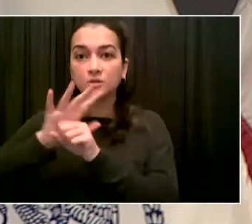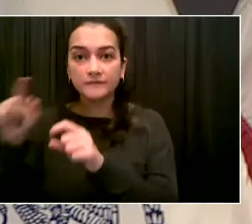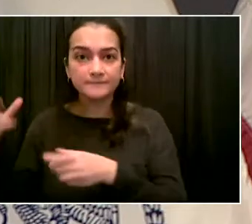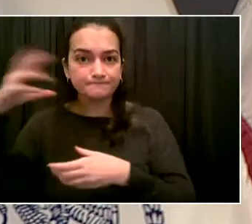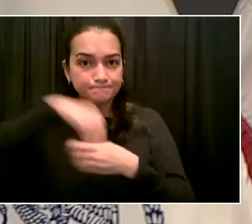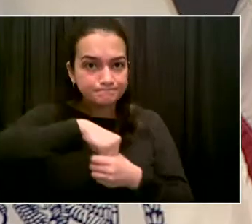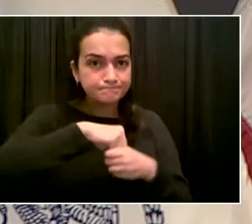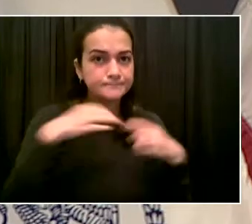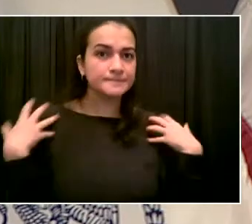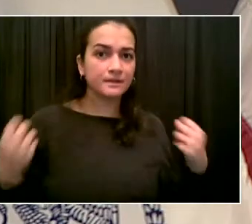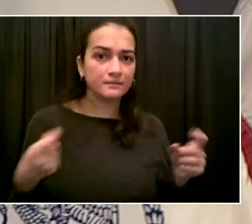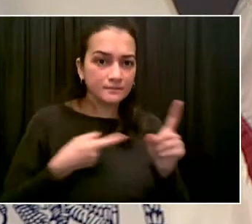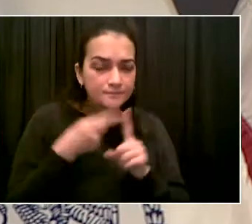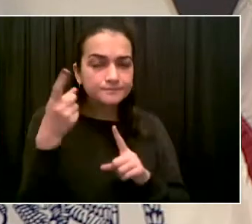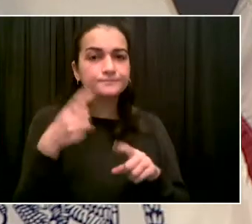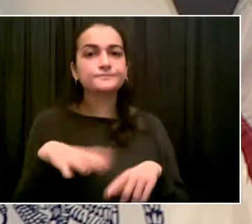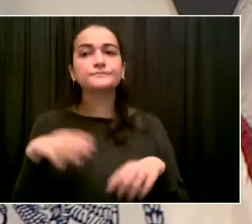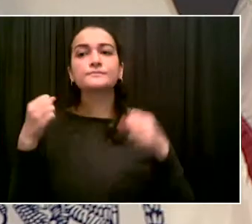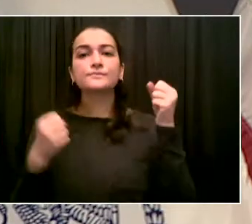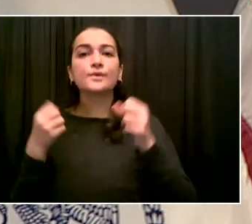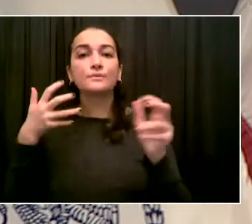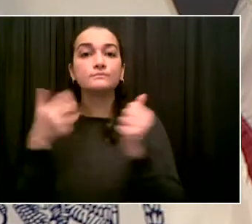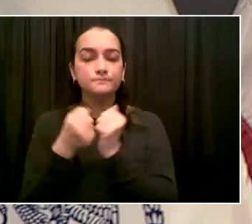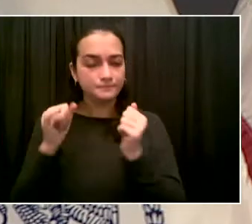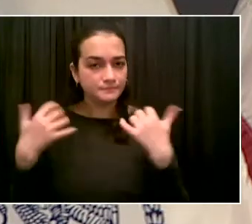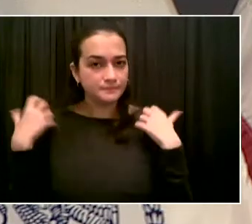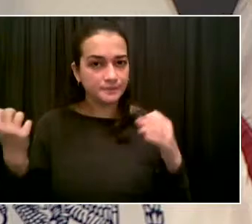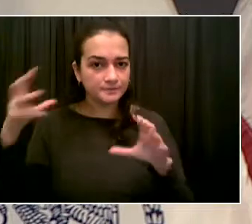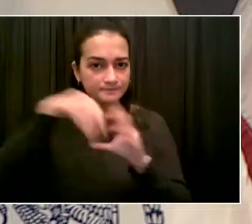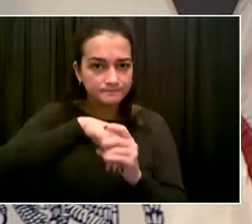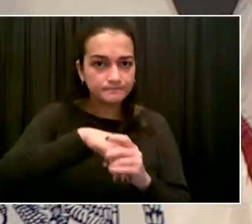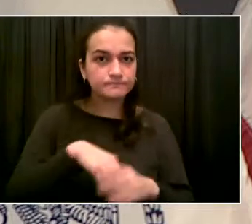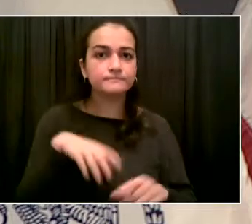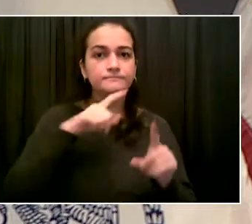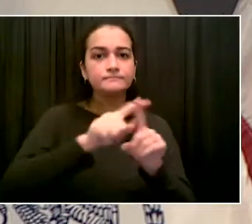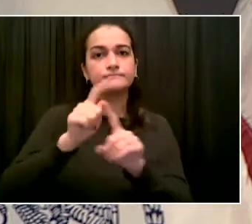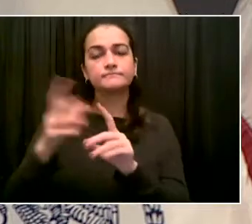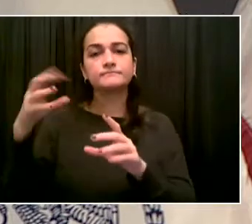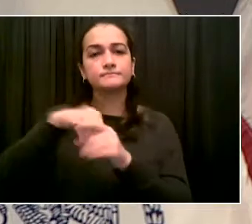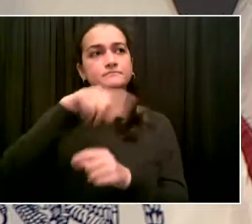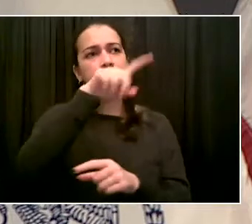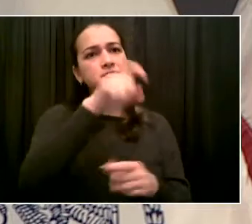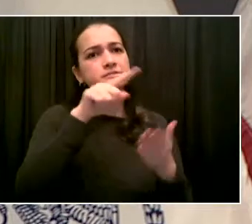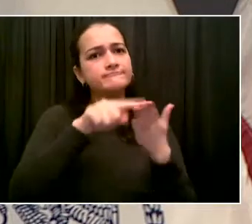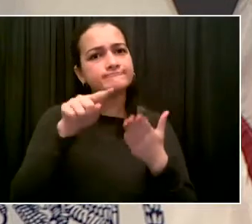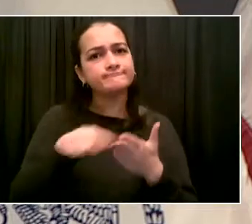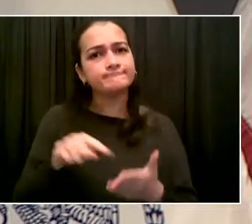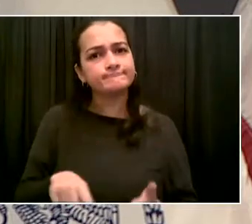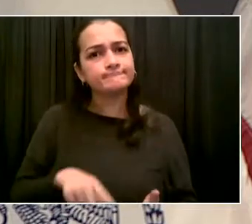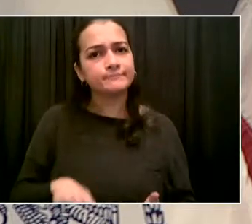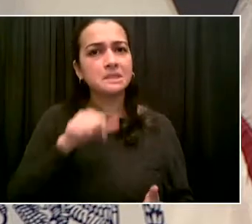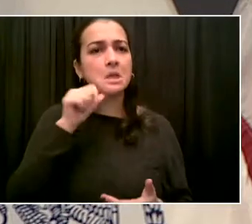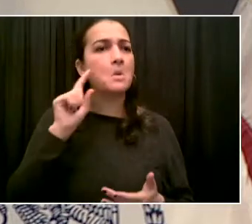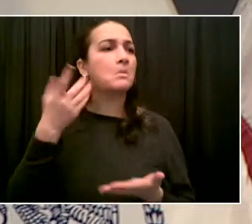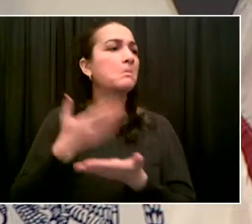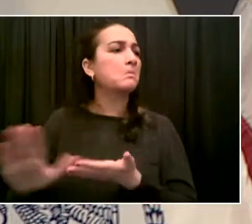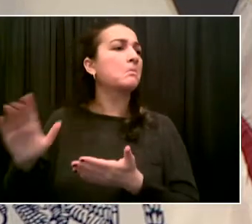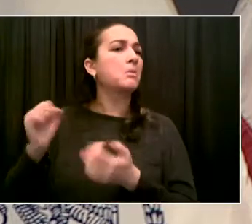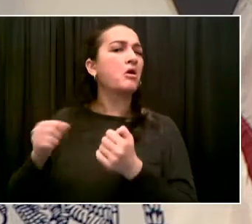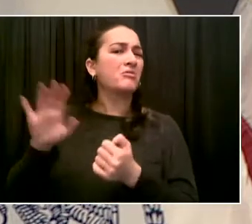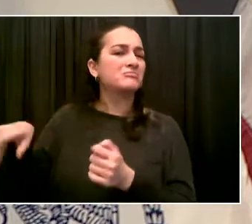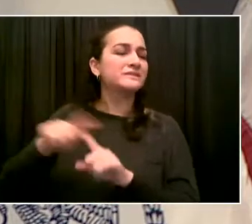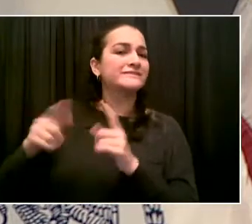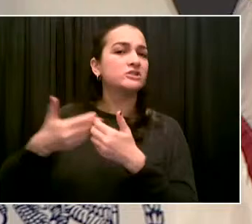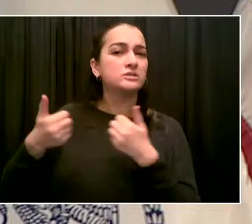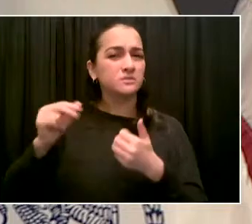tremendous challenges on that front and done an amazing job leading us through. So I think things would have been different in a normal situation. This has been anything